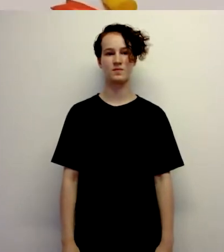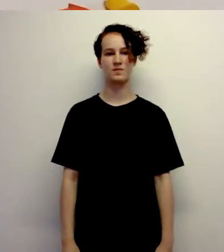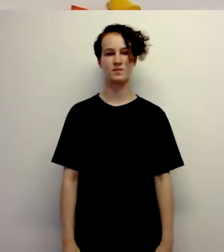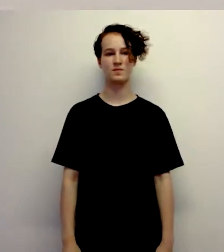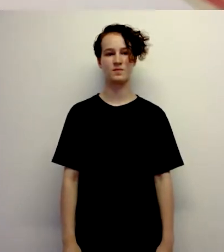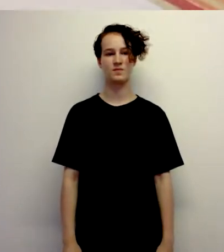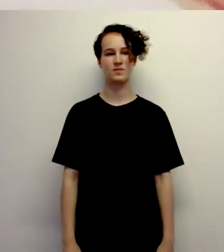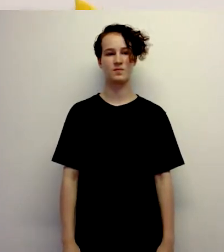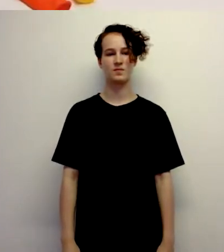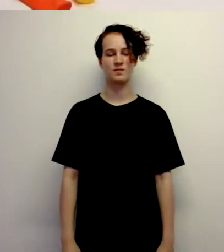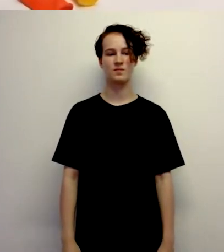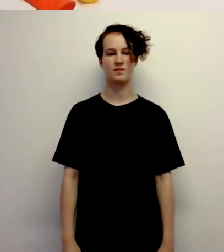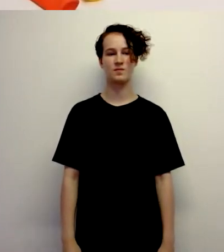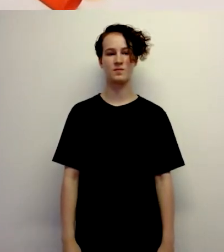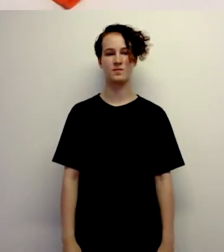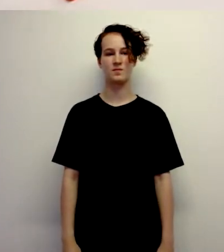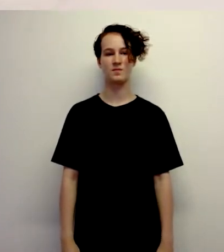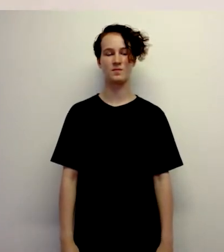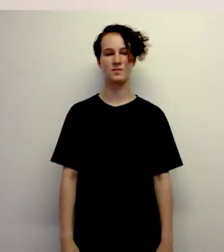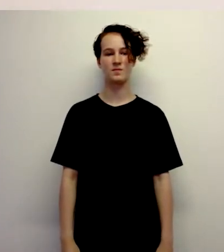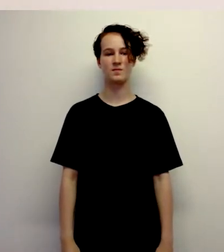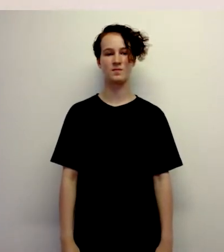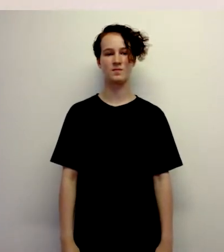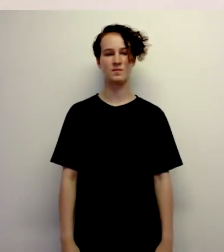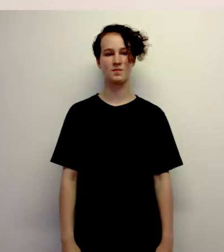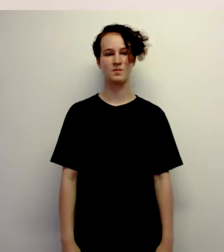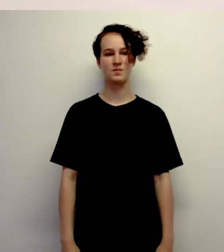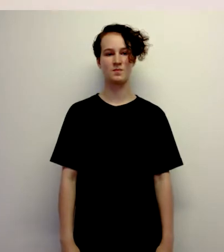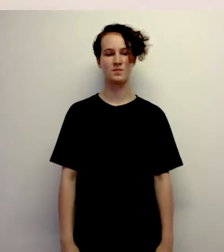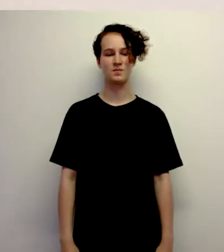That's it, like this, like this, like this, like this, like this. Stuff it in there.